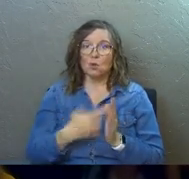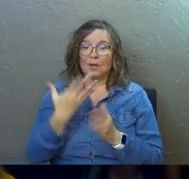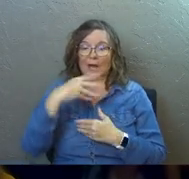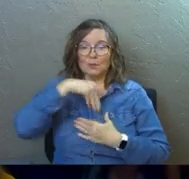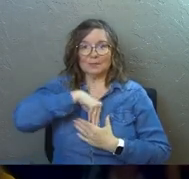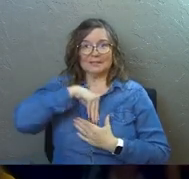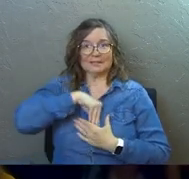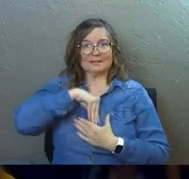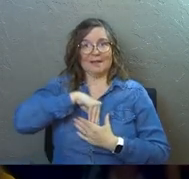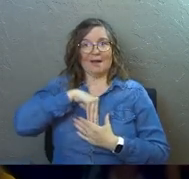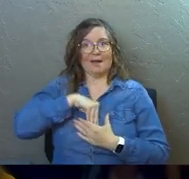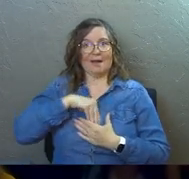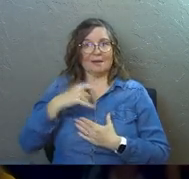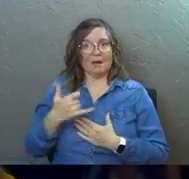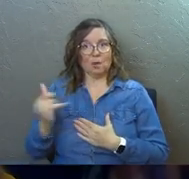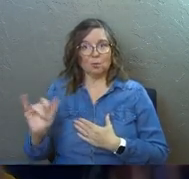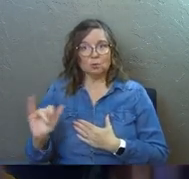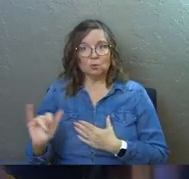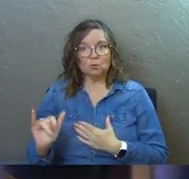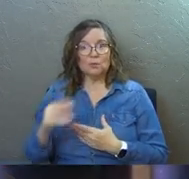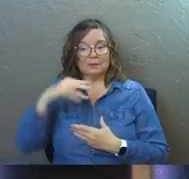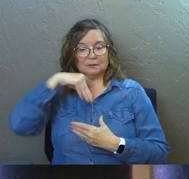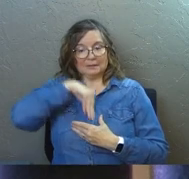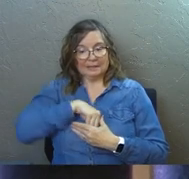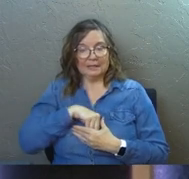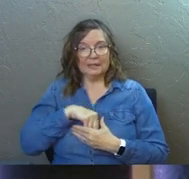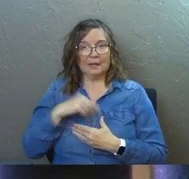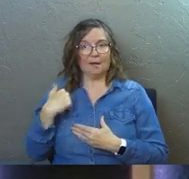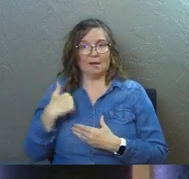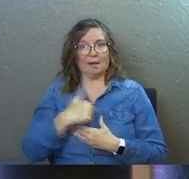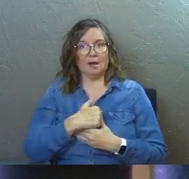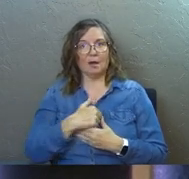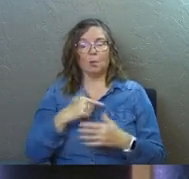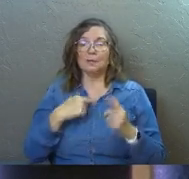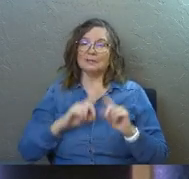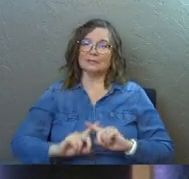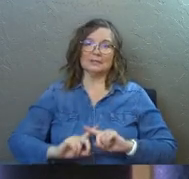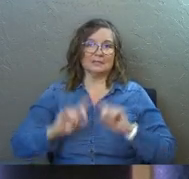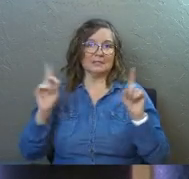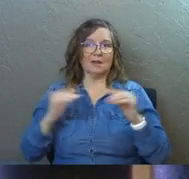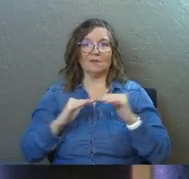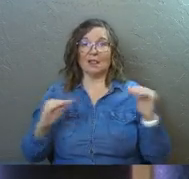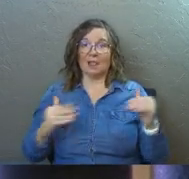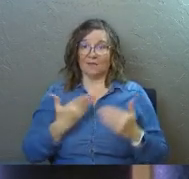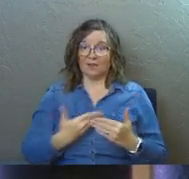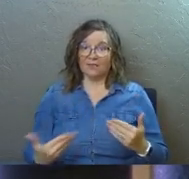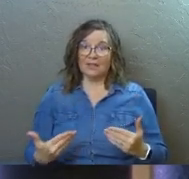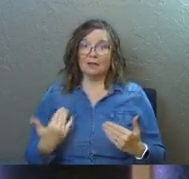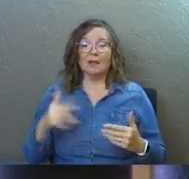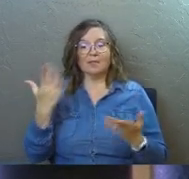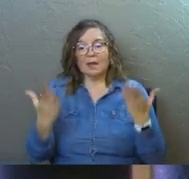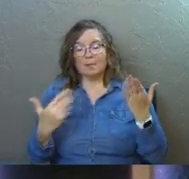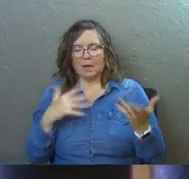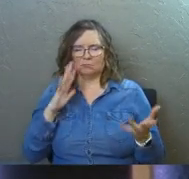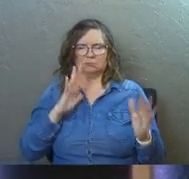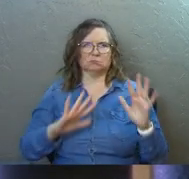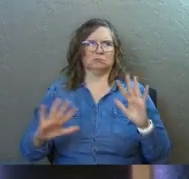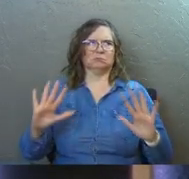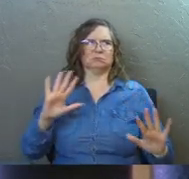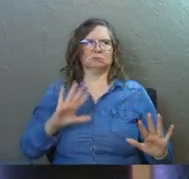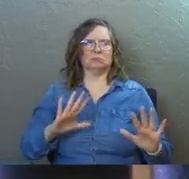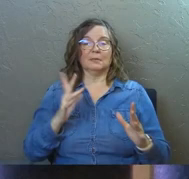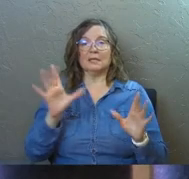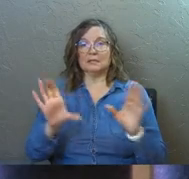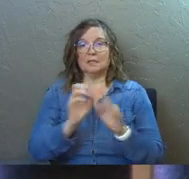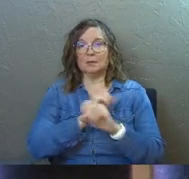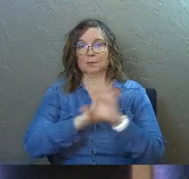God was inside of us. He was in us, which is a whole different level of thing. And that might mess with you just a little